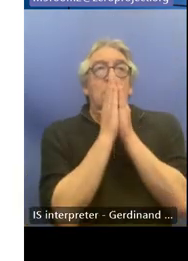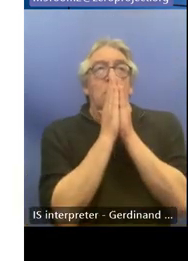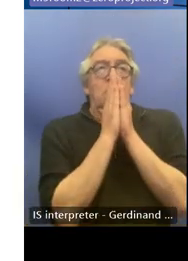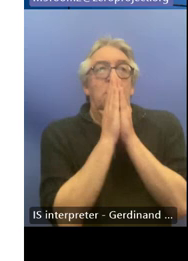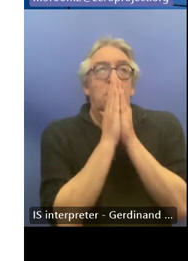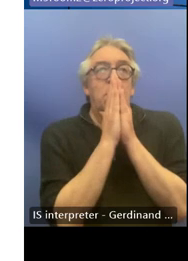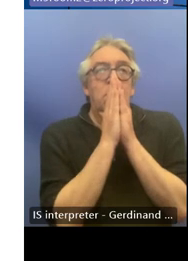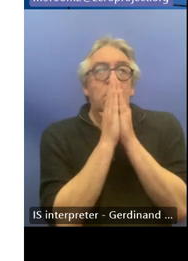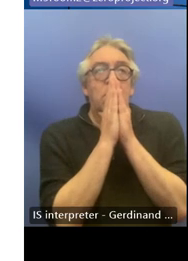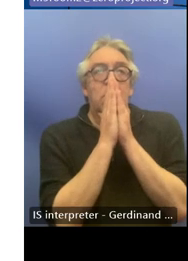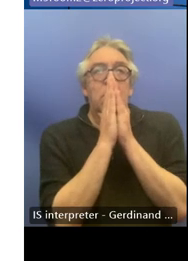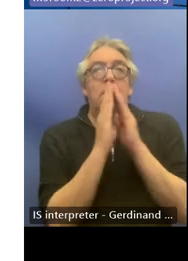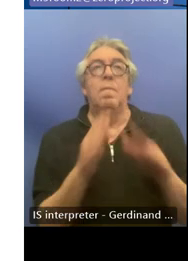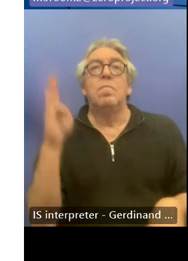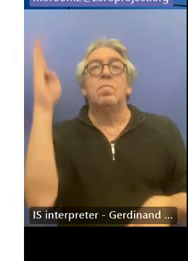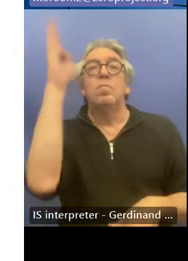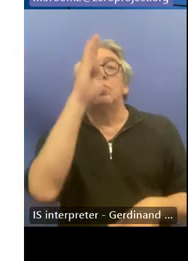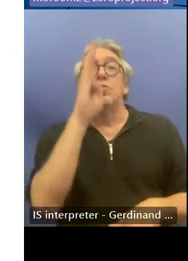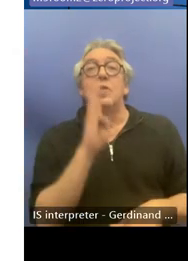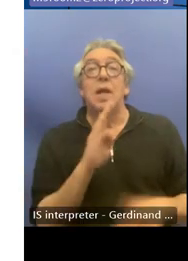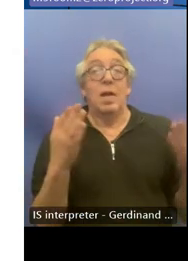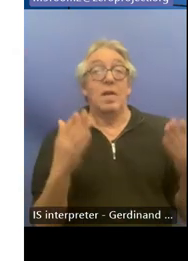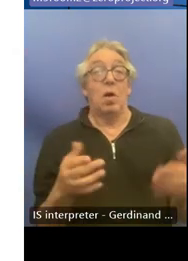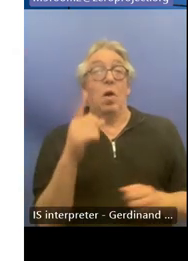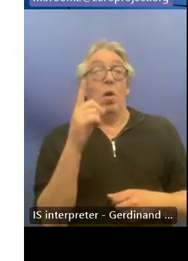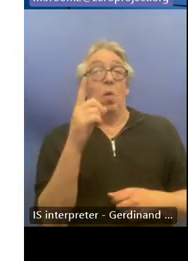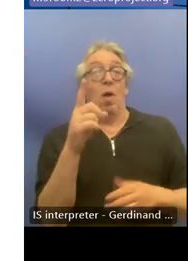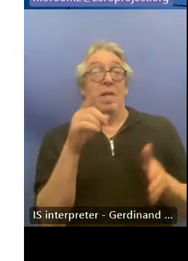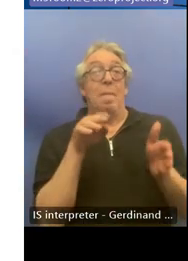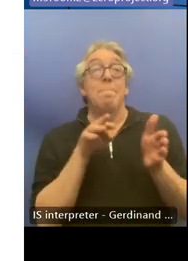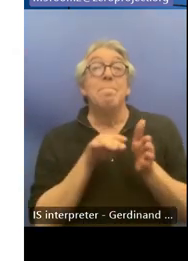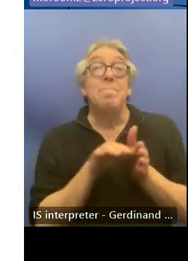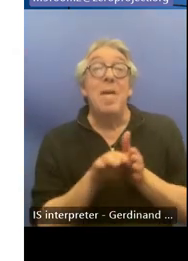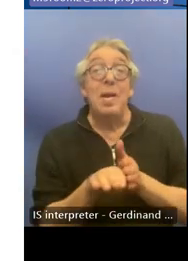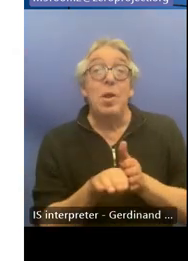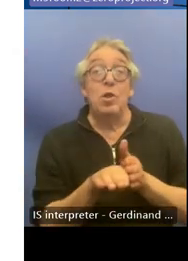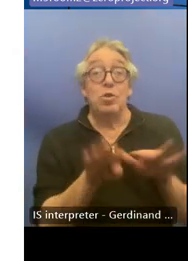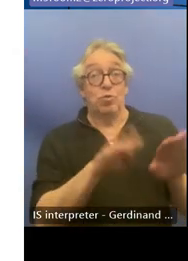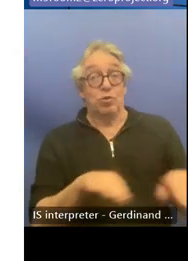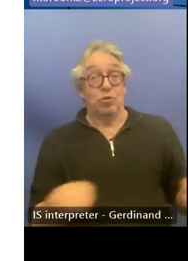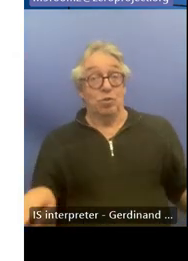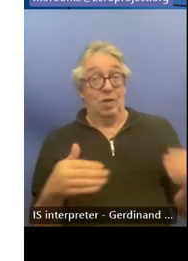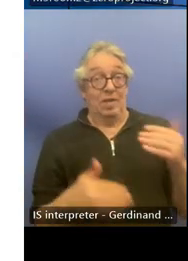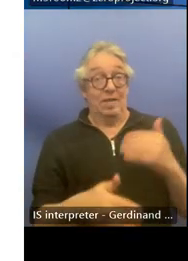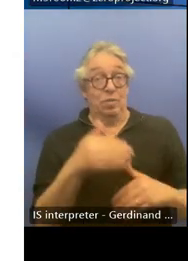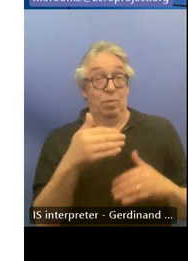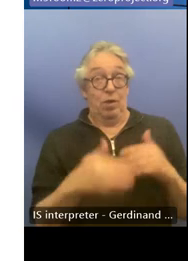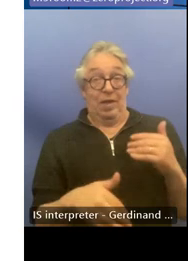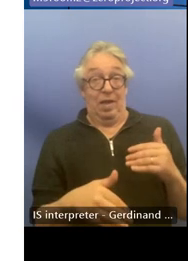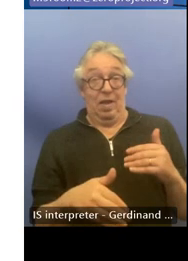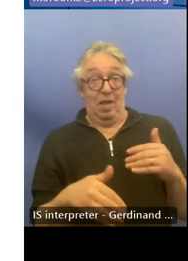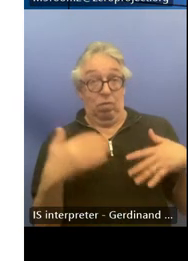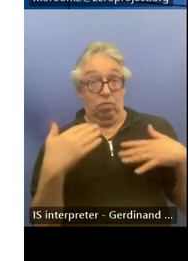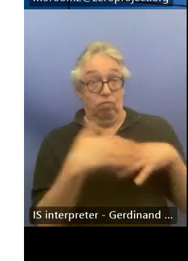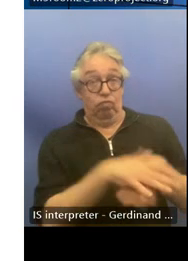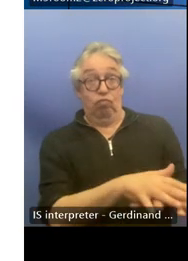with disability enrolled in the fundamental school. Okay, it's a good note, you know?